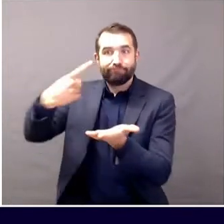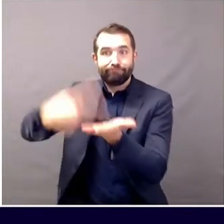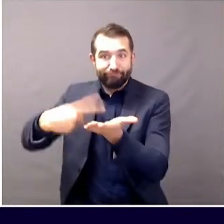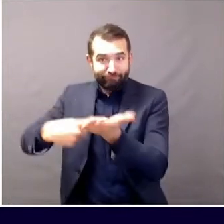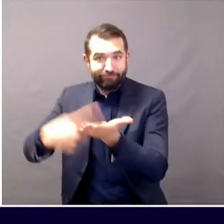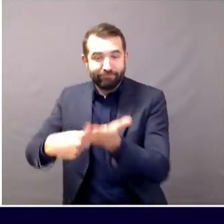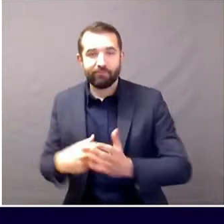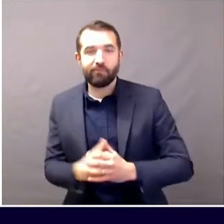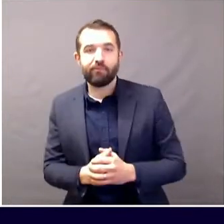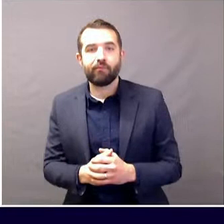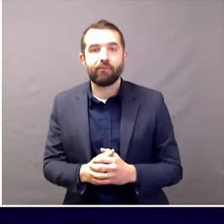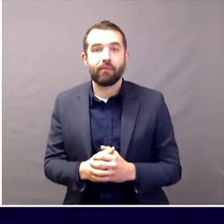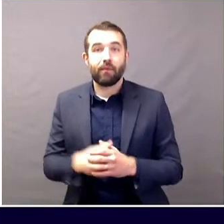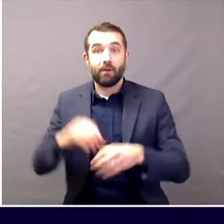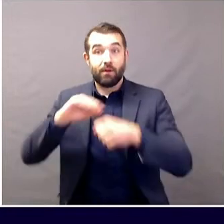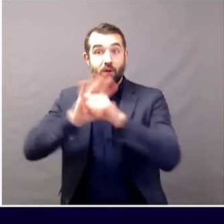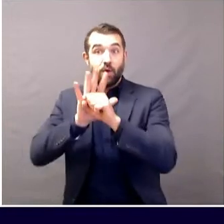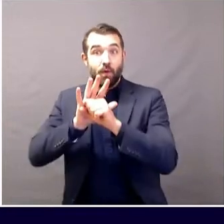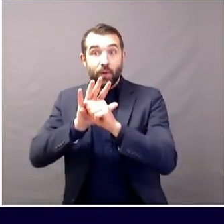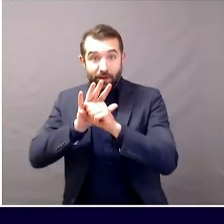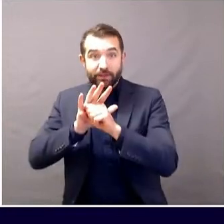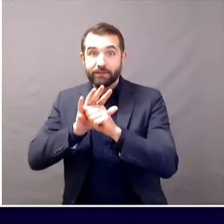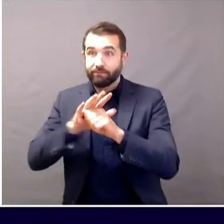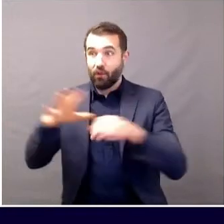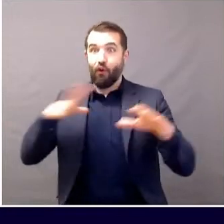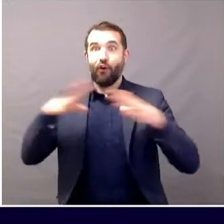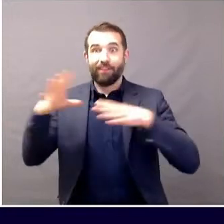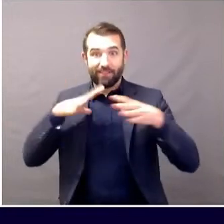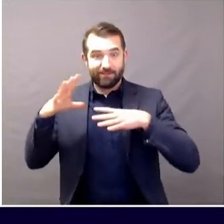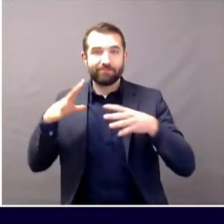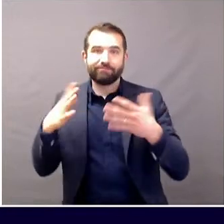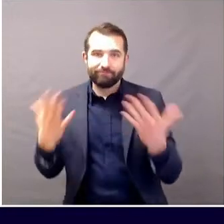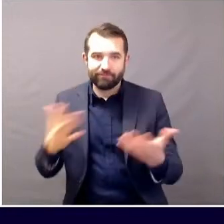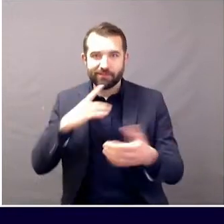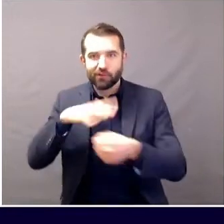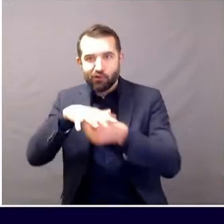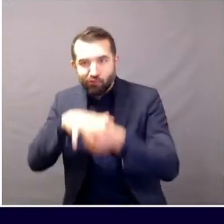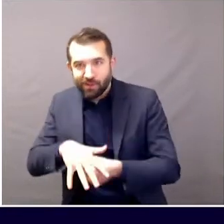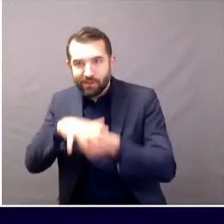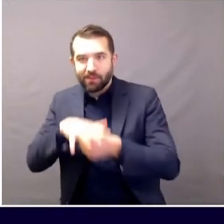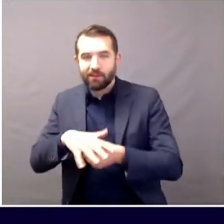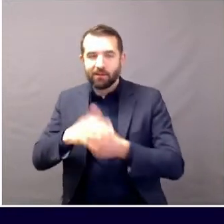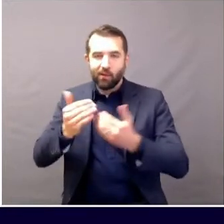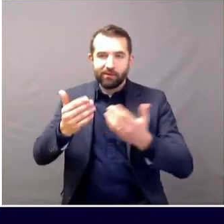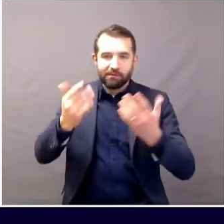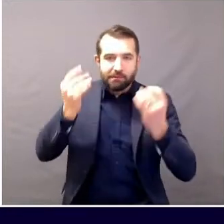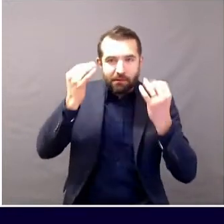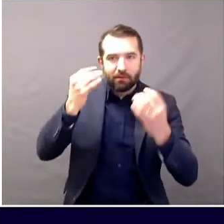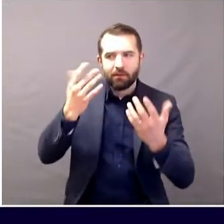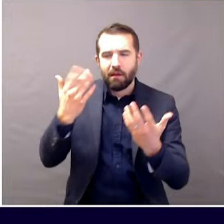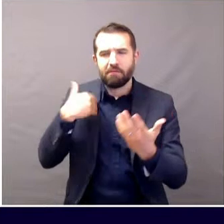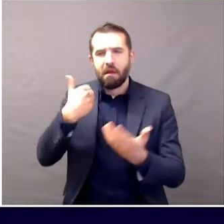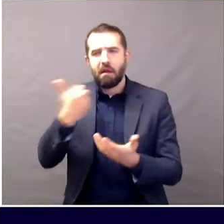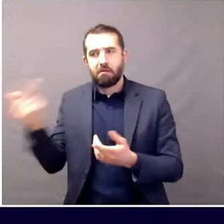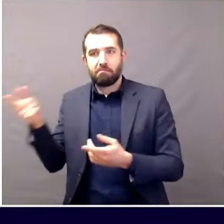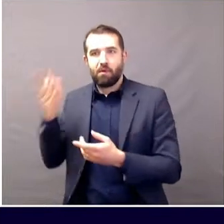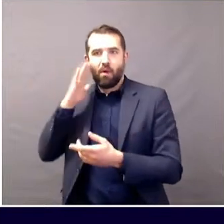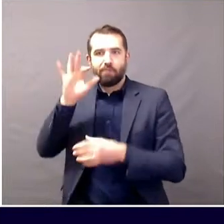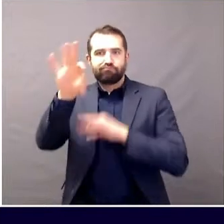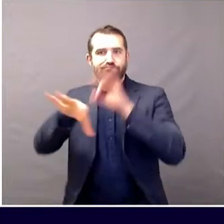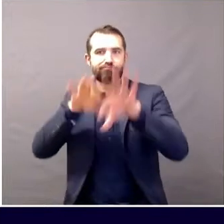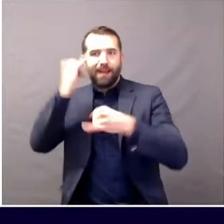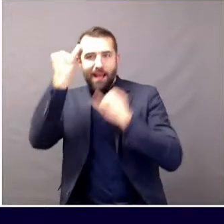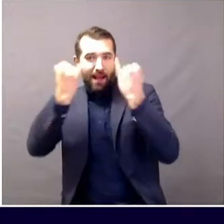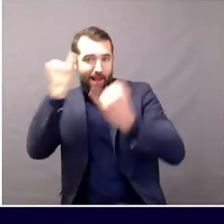respect to COVID-19, the holidays and holiday stress, and some tips for everybody. I'll start by providing an update on where we